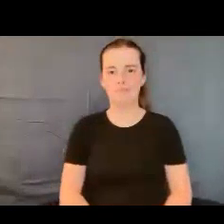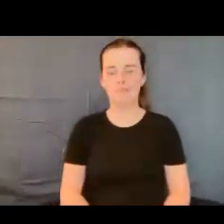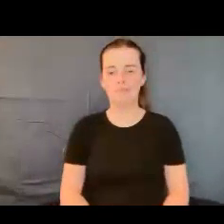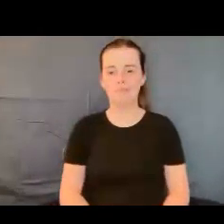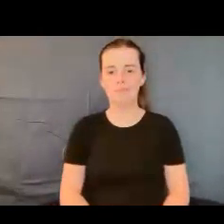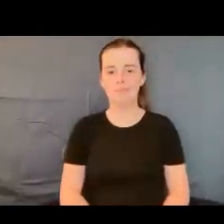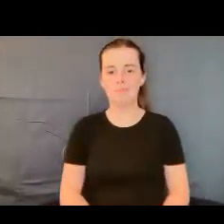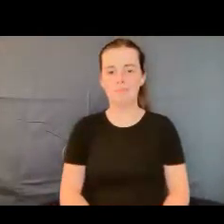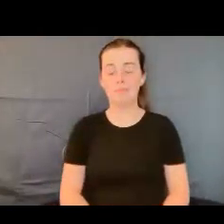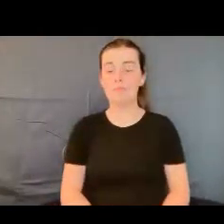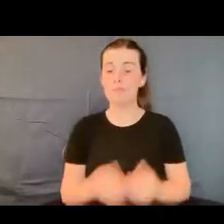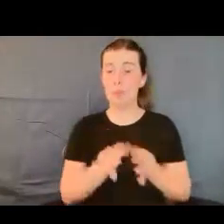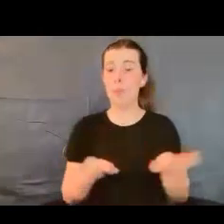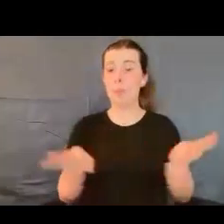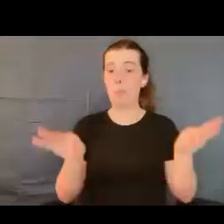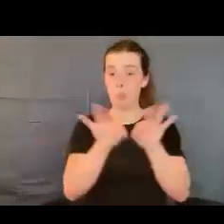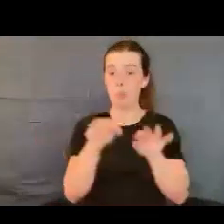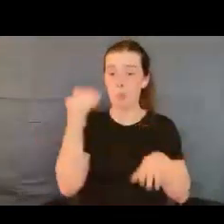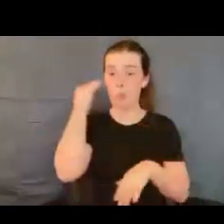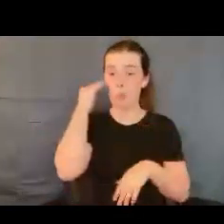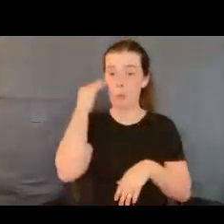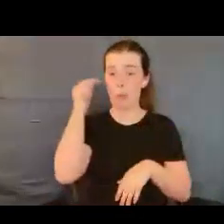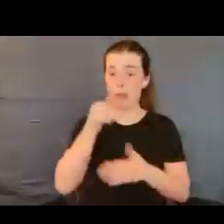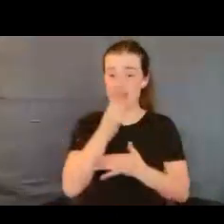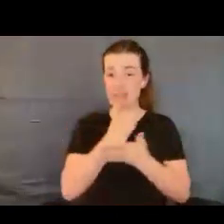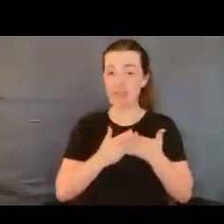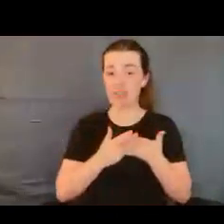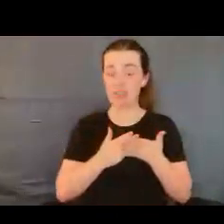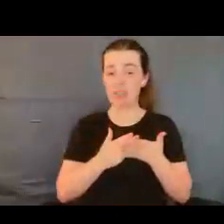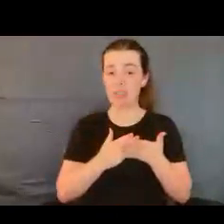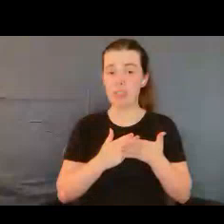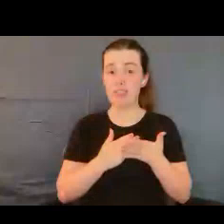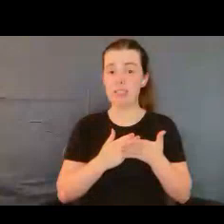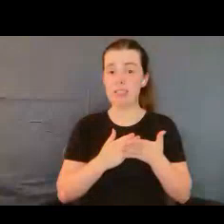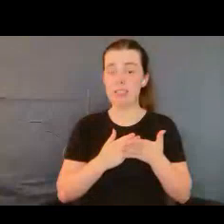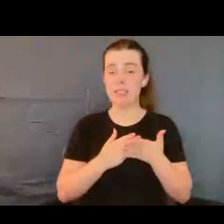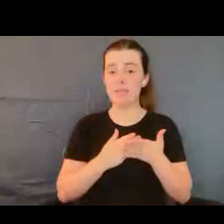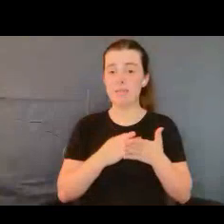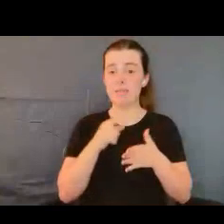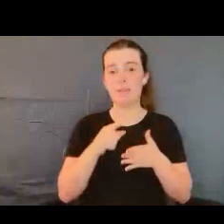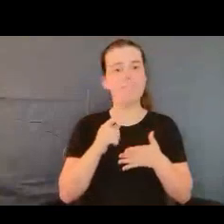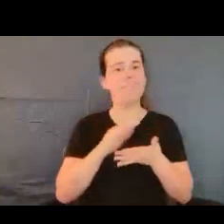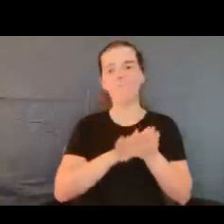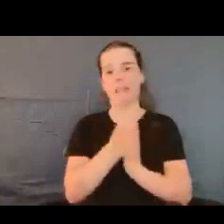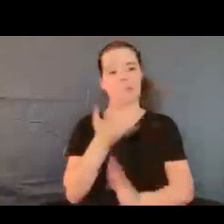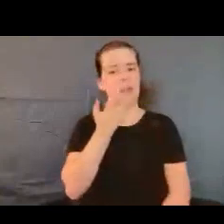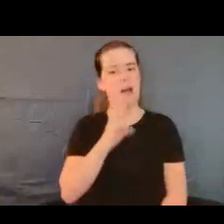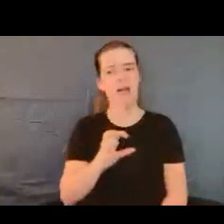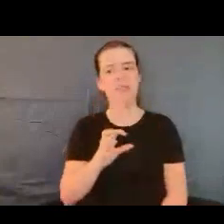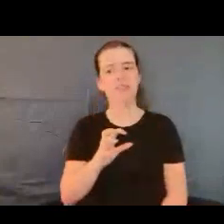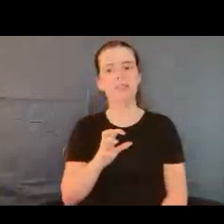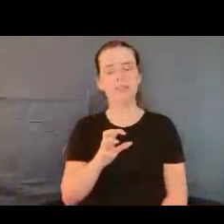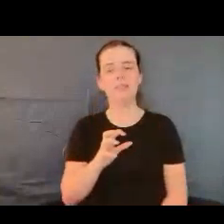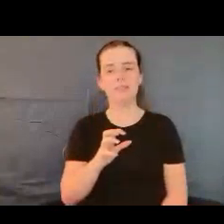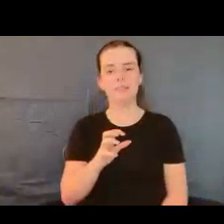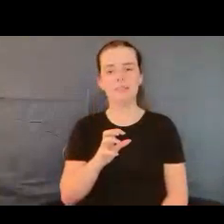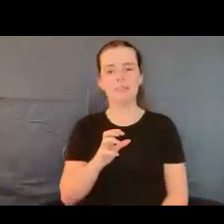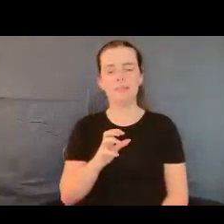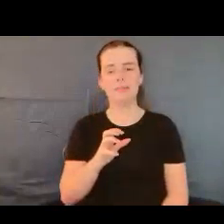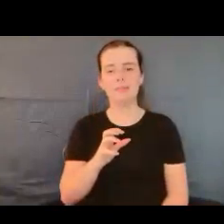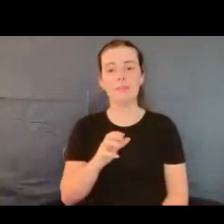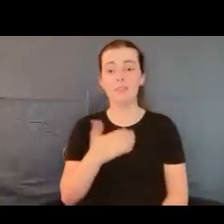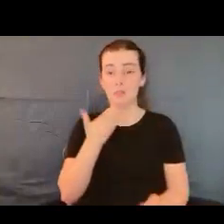Another important thing to note on this section is that it is, like I said, it gets hot down at this point. So